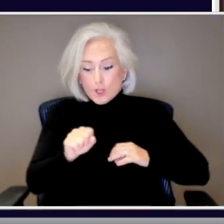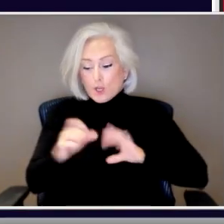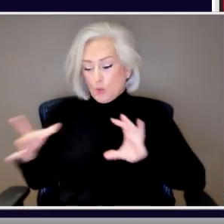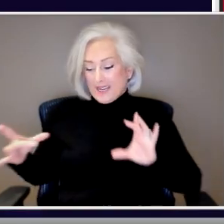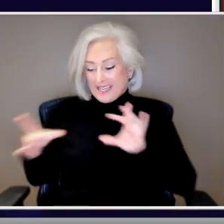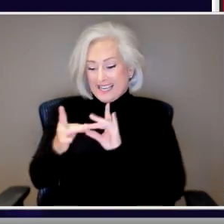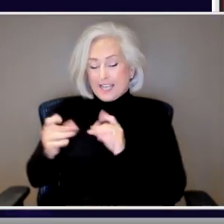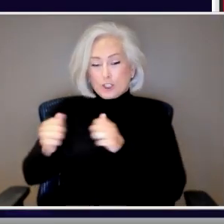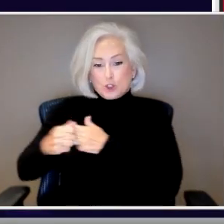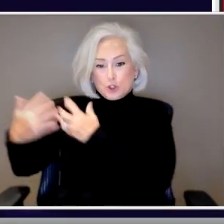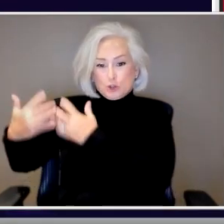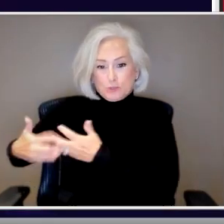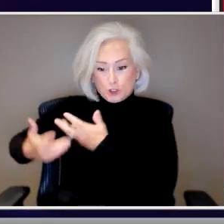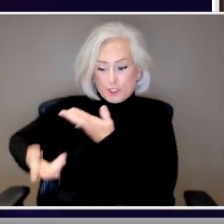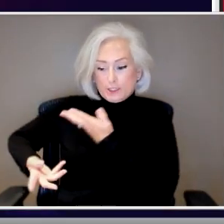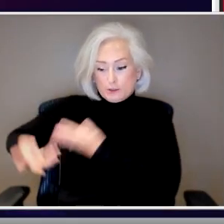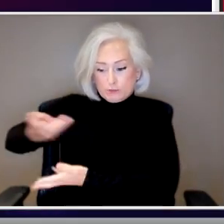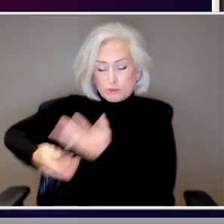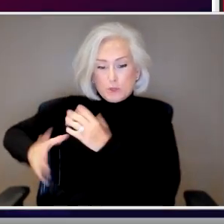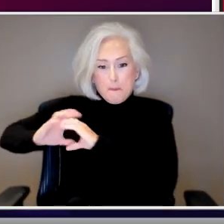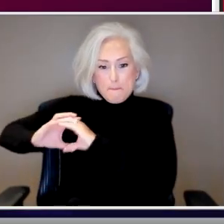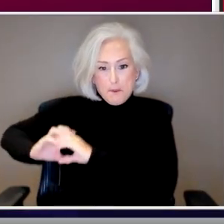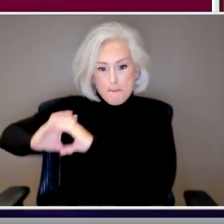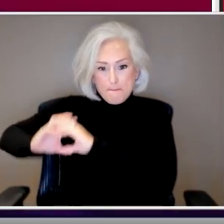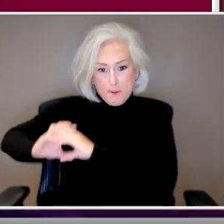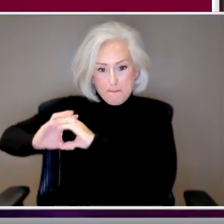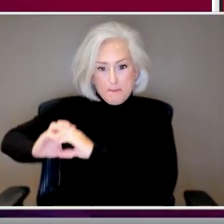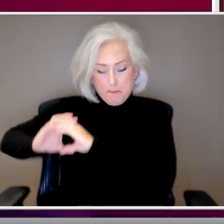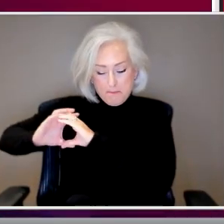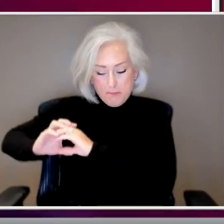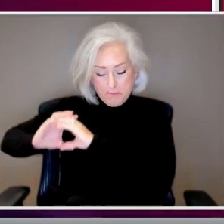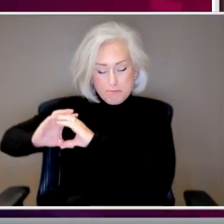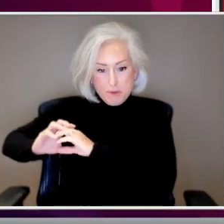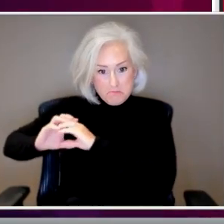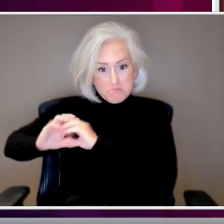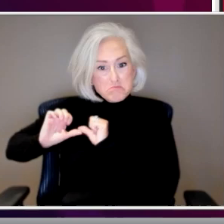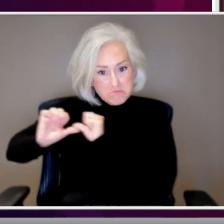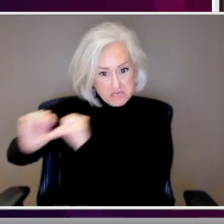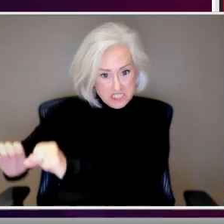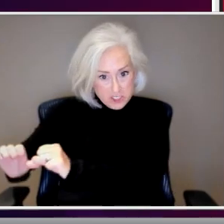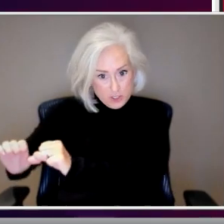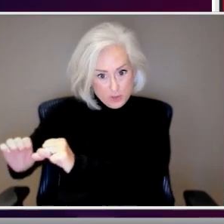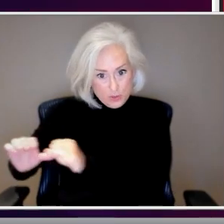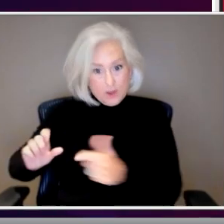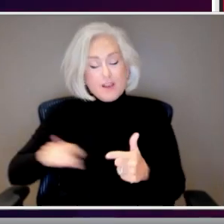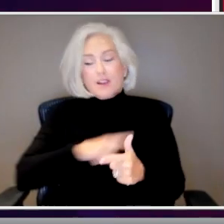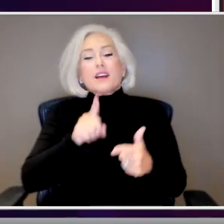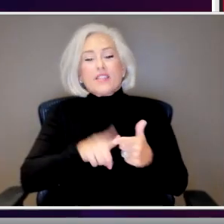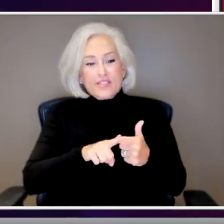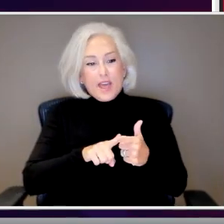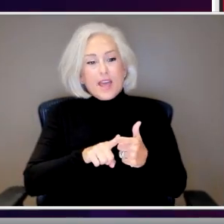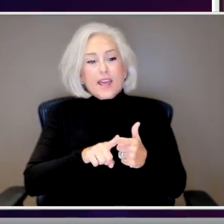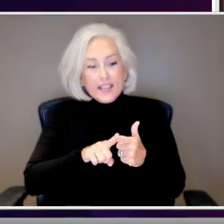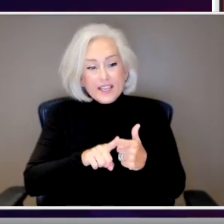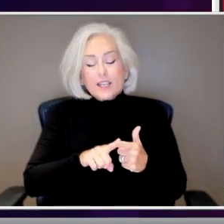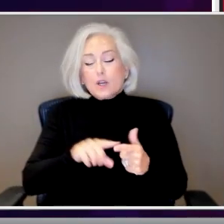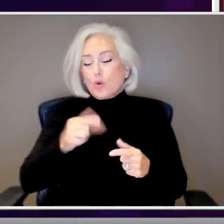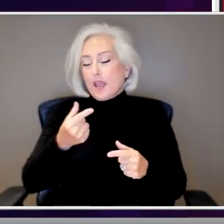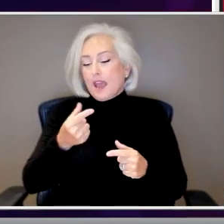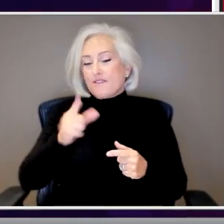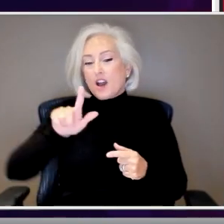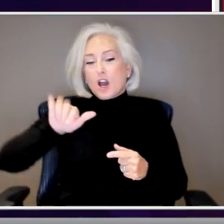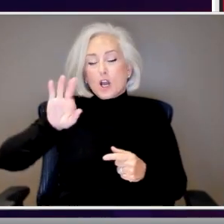of the aorta, and that way we didn't have to stop the heart. And then we sewed this bifurcating graft off, meaning it branches into